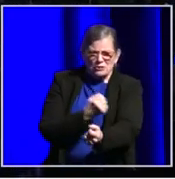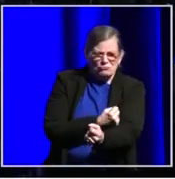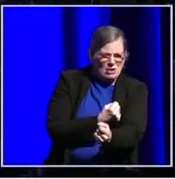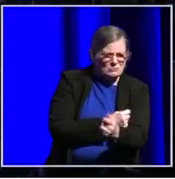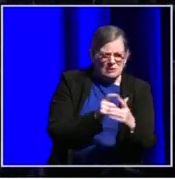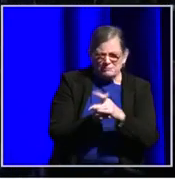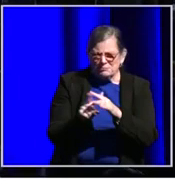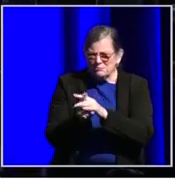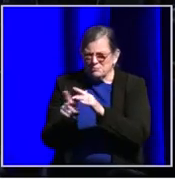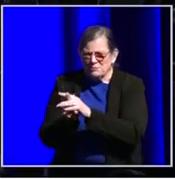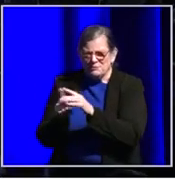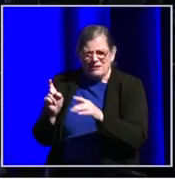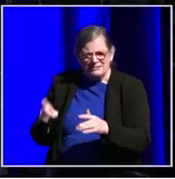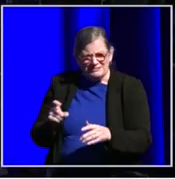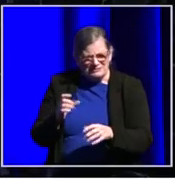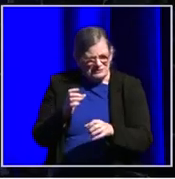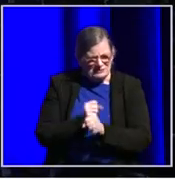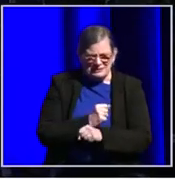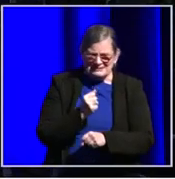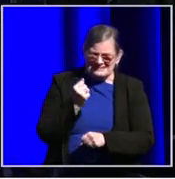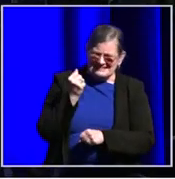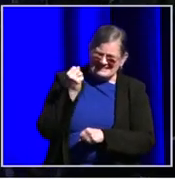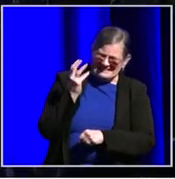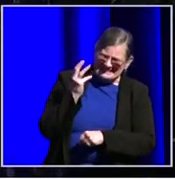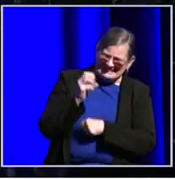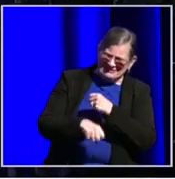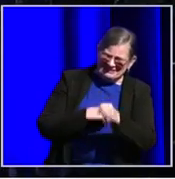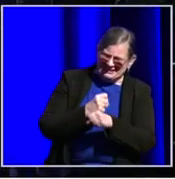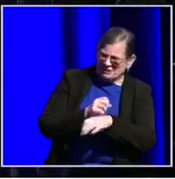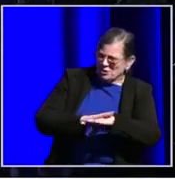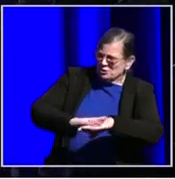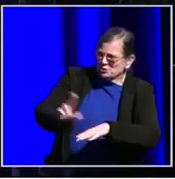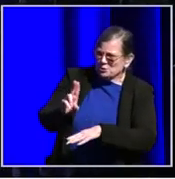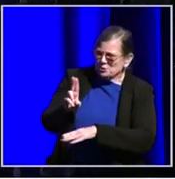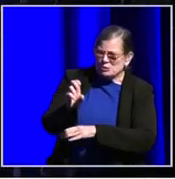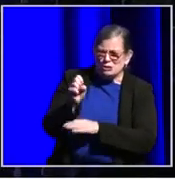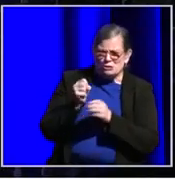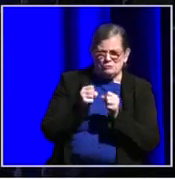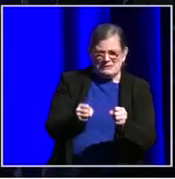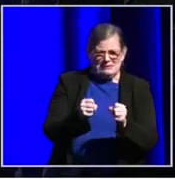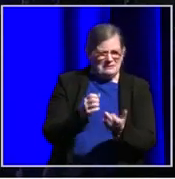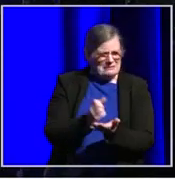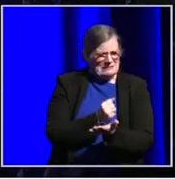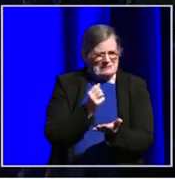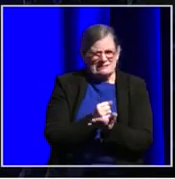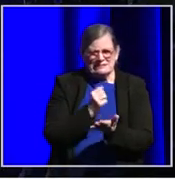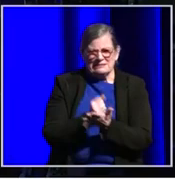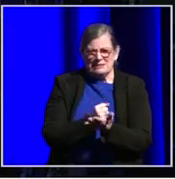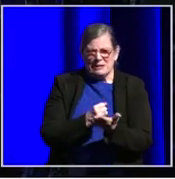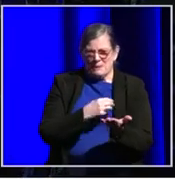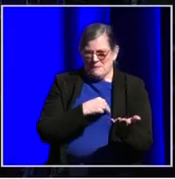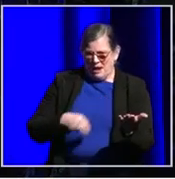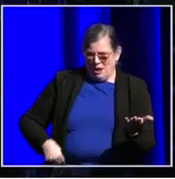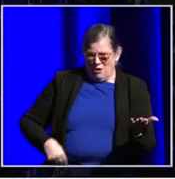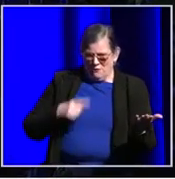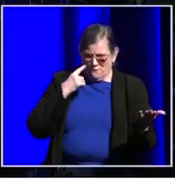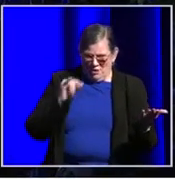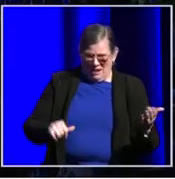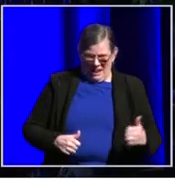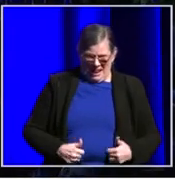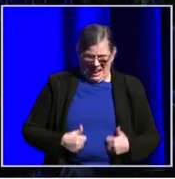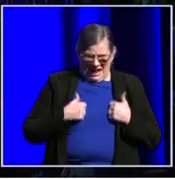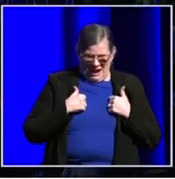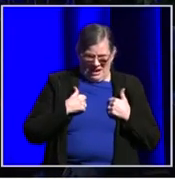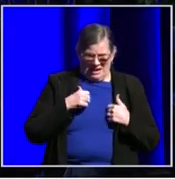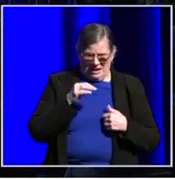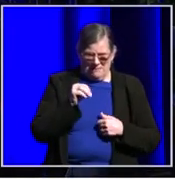for 60 years. The mayor for life, Marion Barry, won for the downtown.